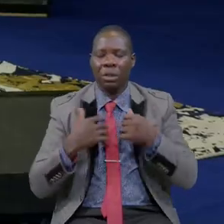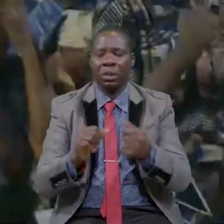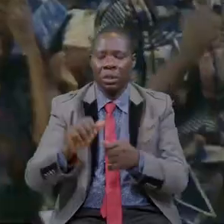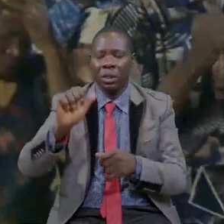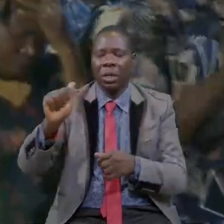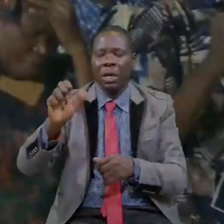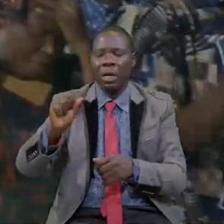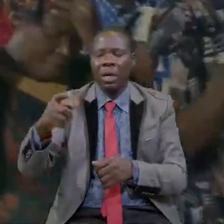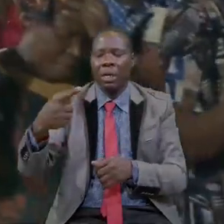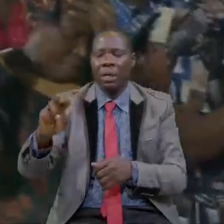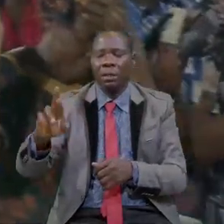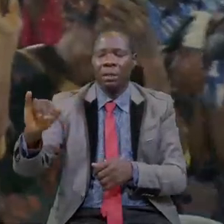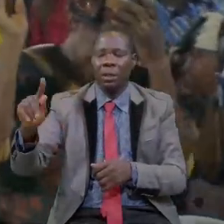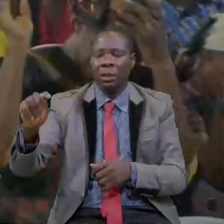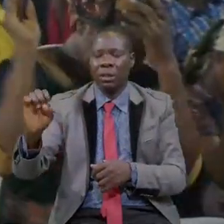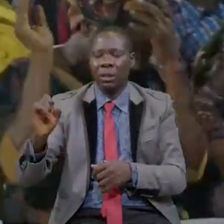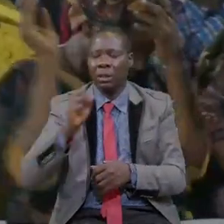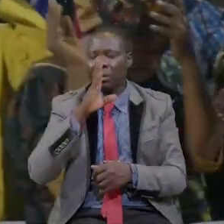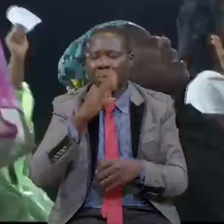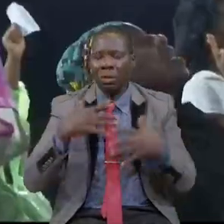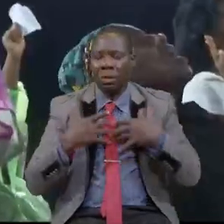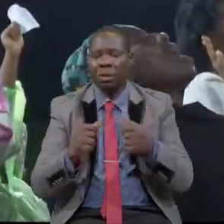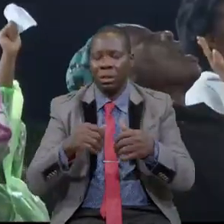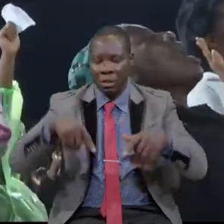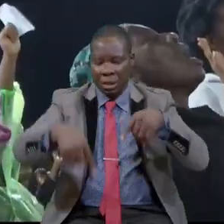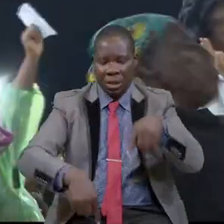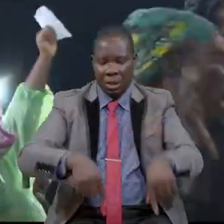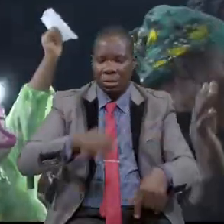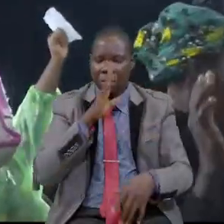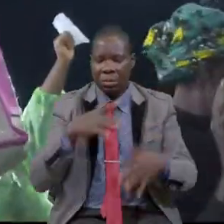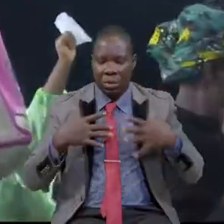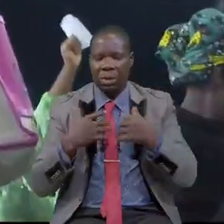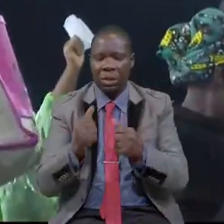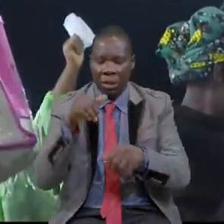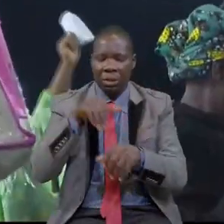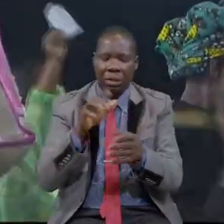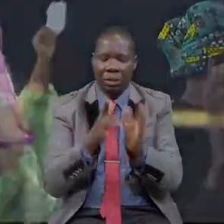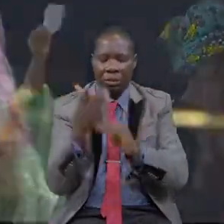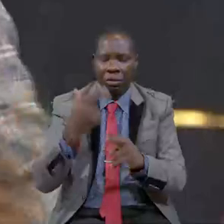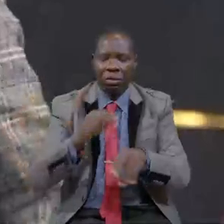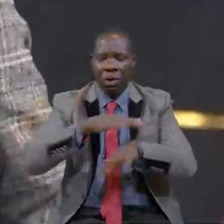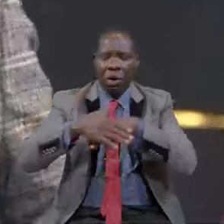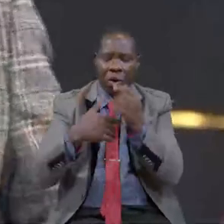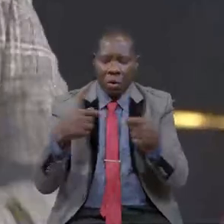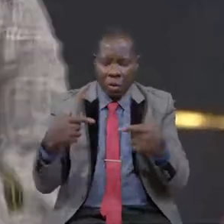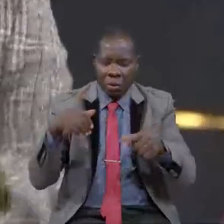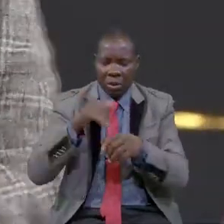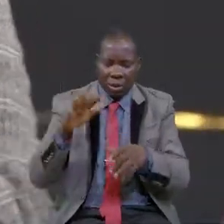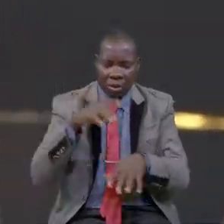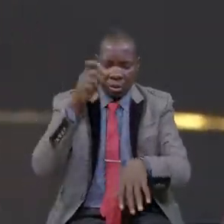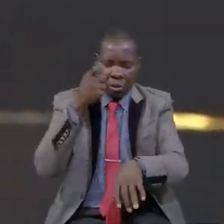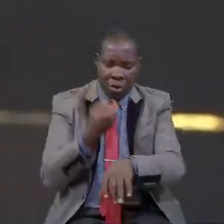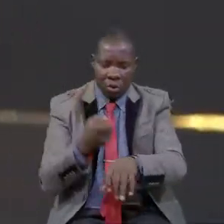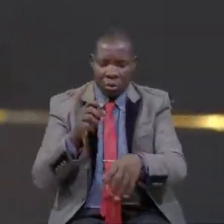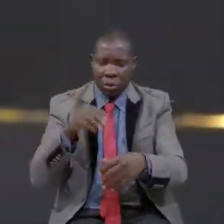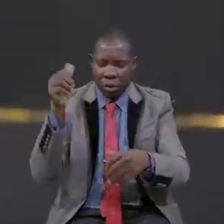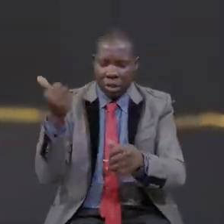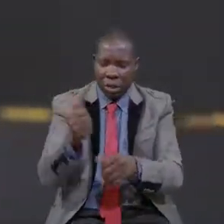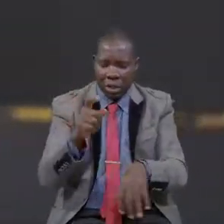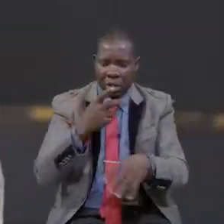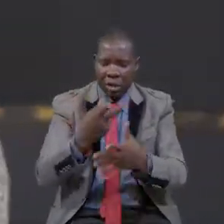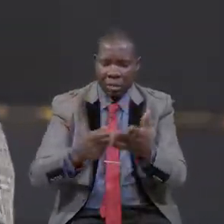healed less be healed and all the Pains of your joint any part of your body be